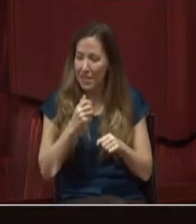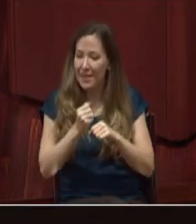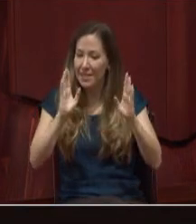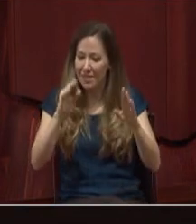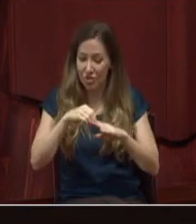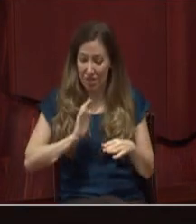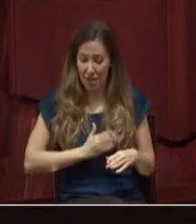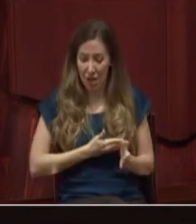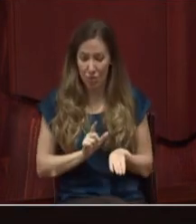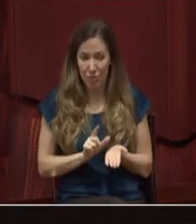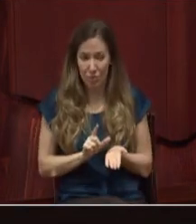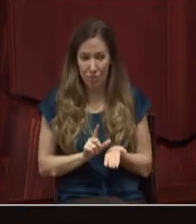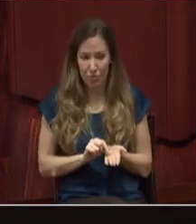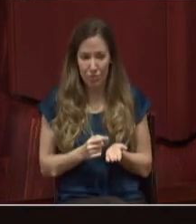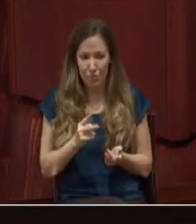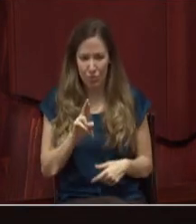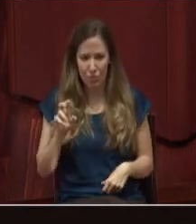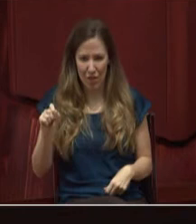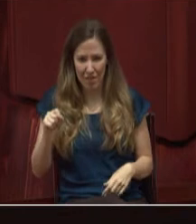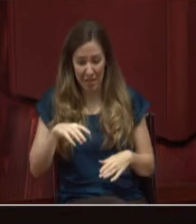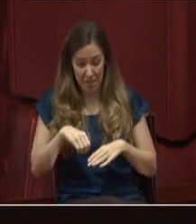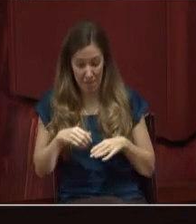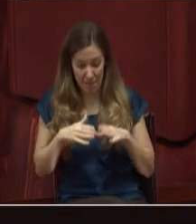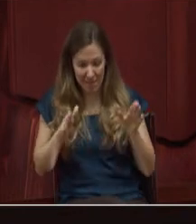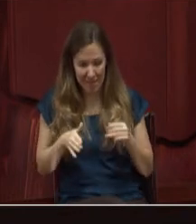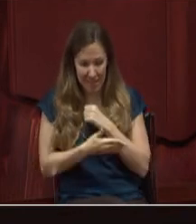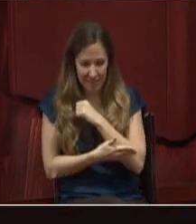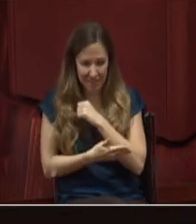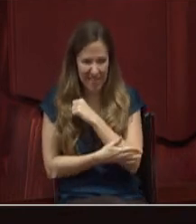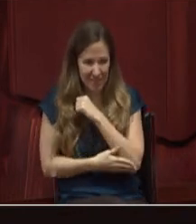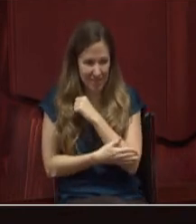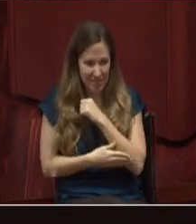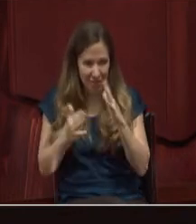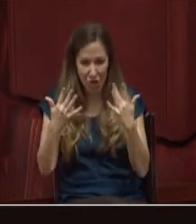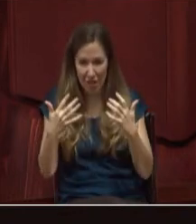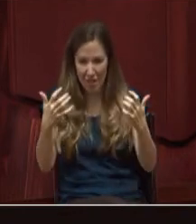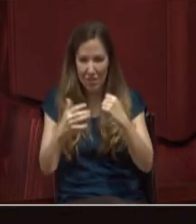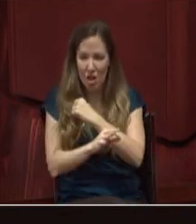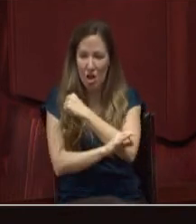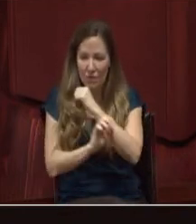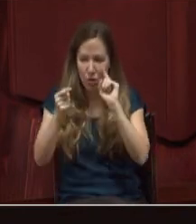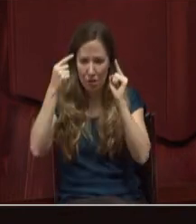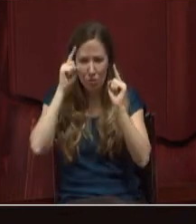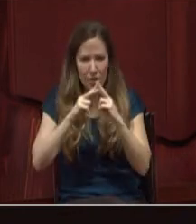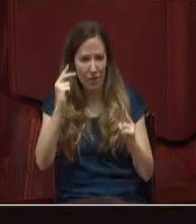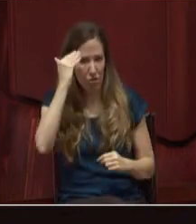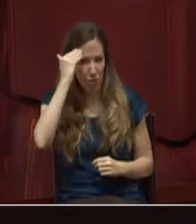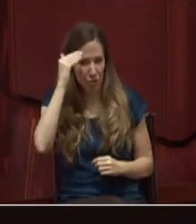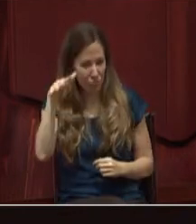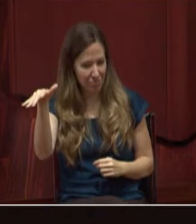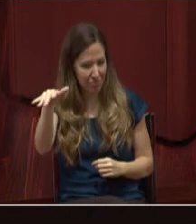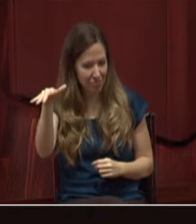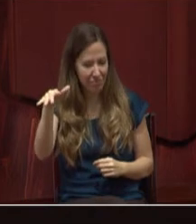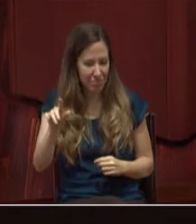press and domestic audience that it should have, foreign governments read it very carefully. And so it was very important for that reason. But it was a